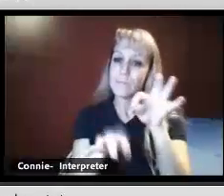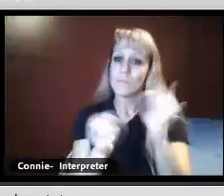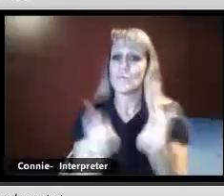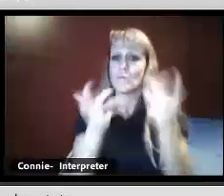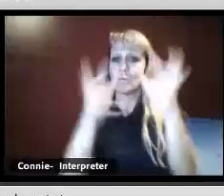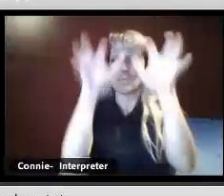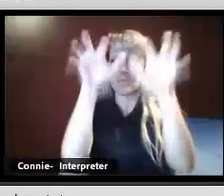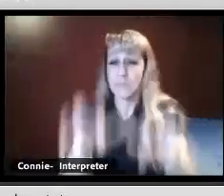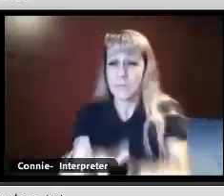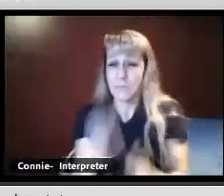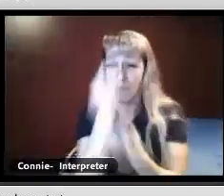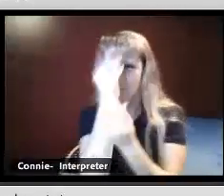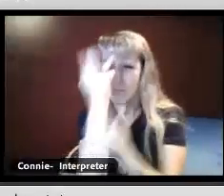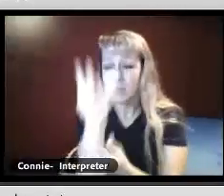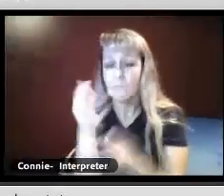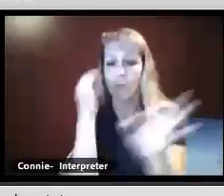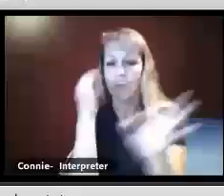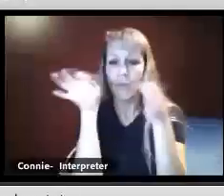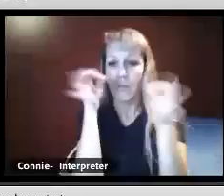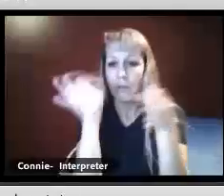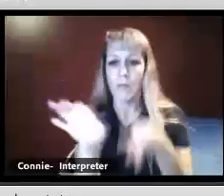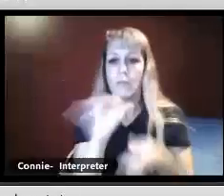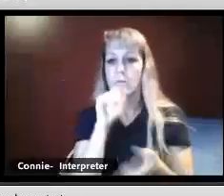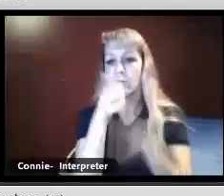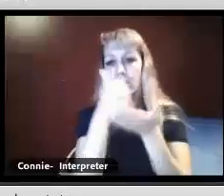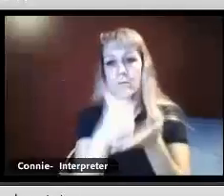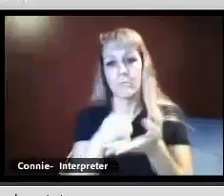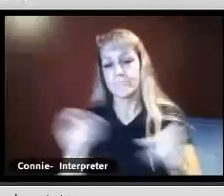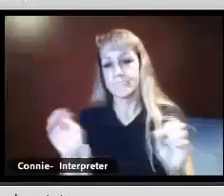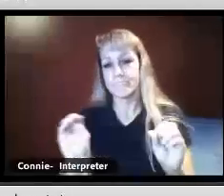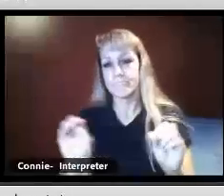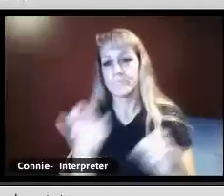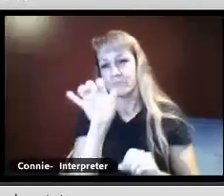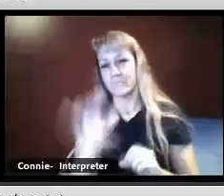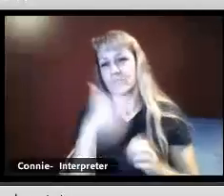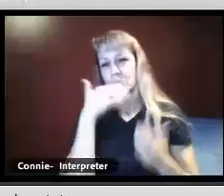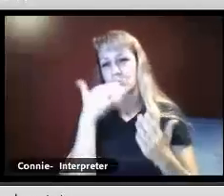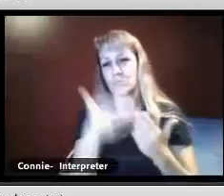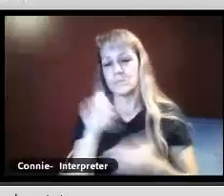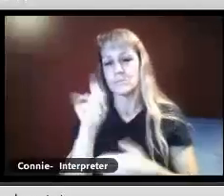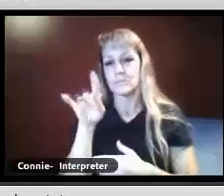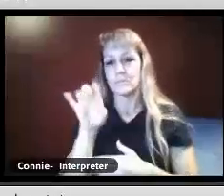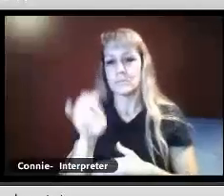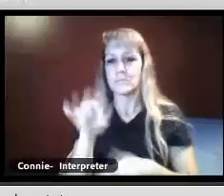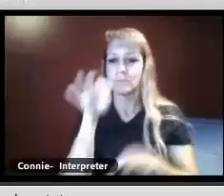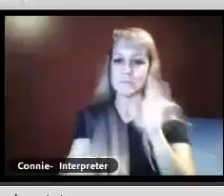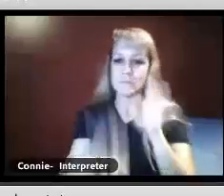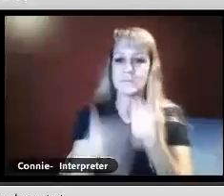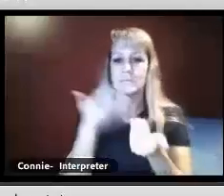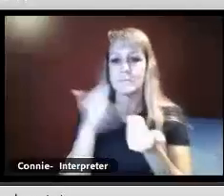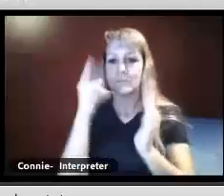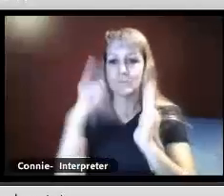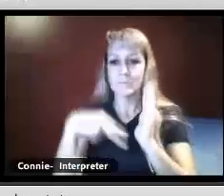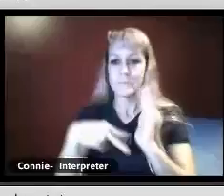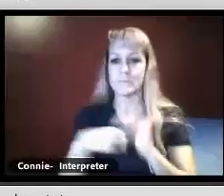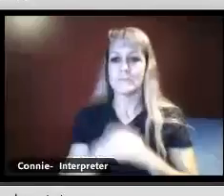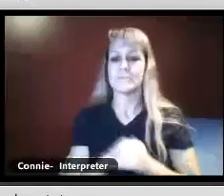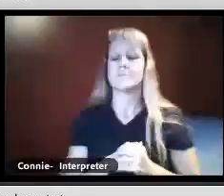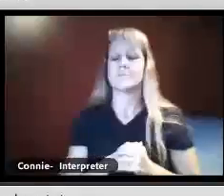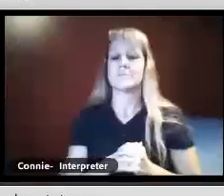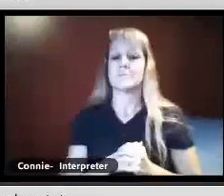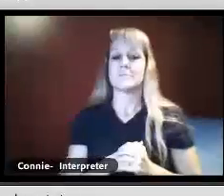can be very distracting and counterproductive. So I encourage you once again